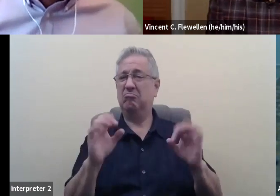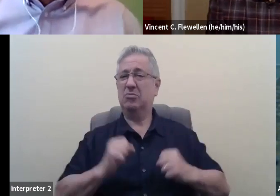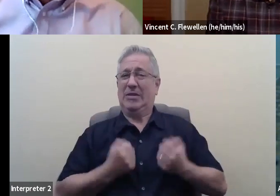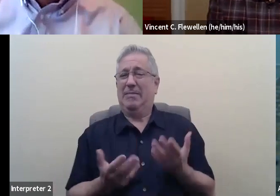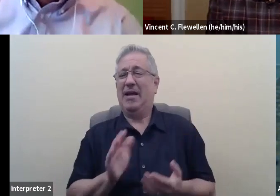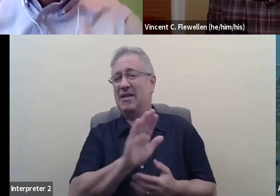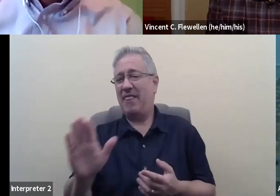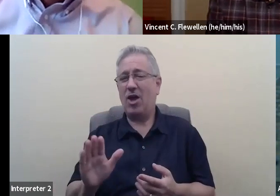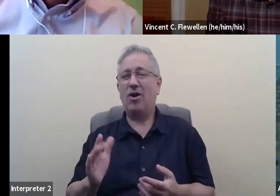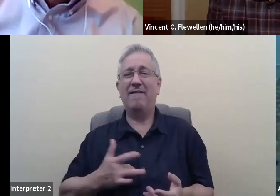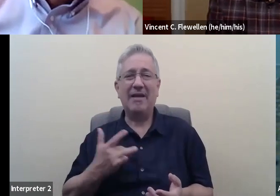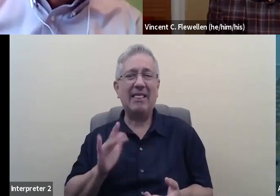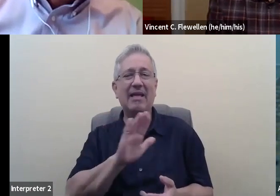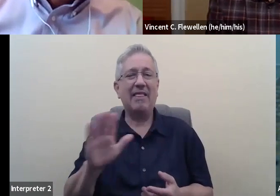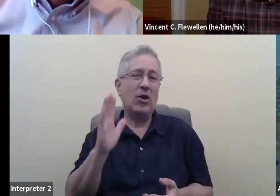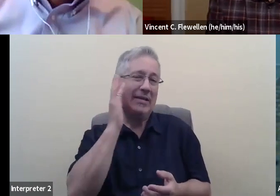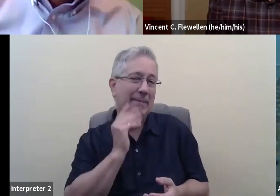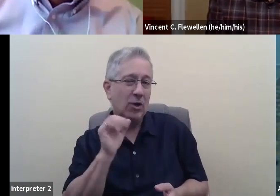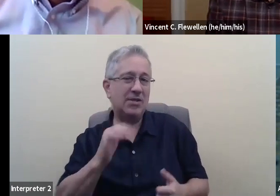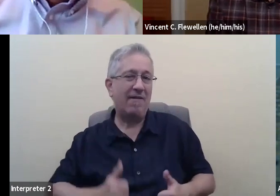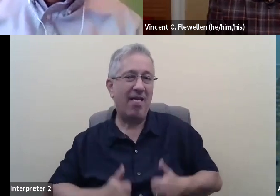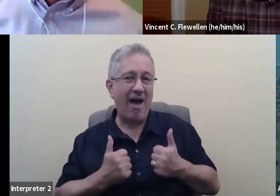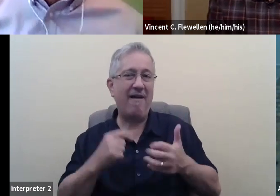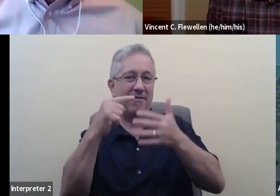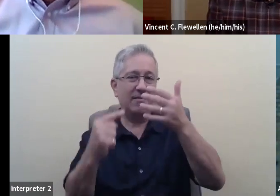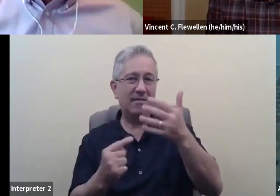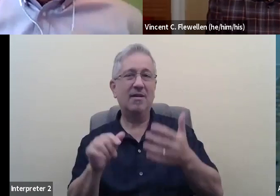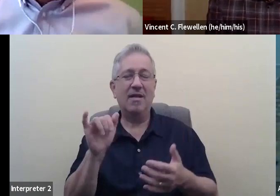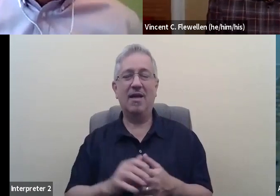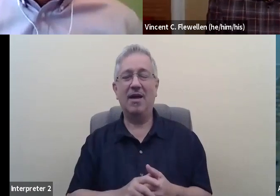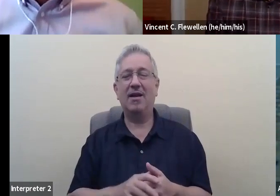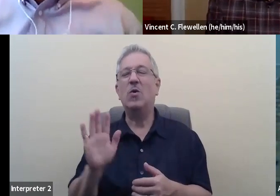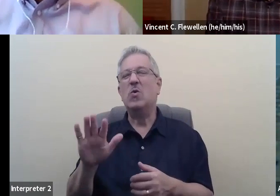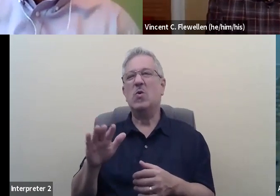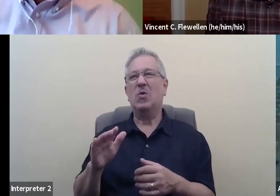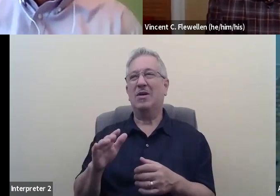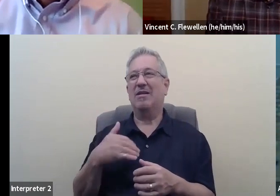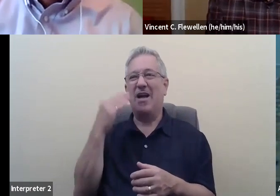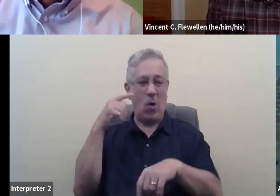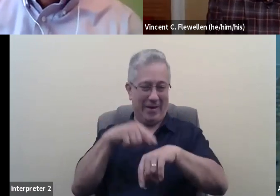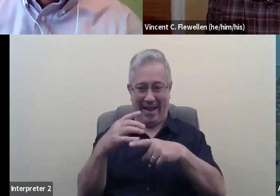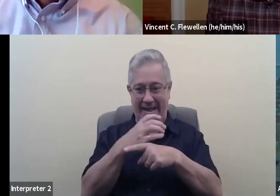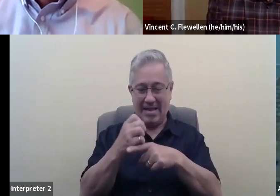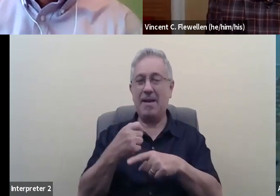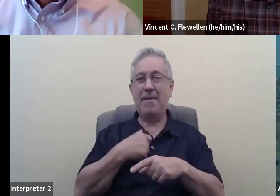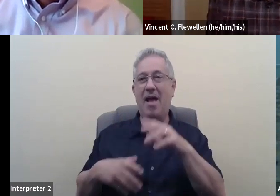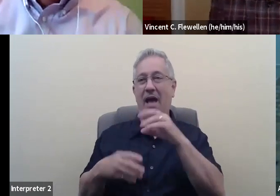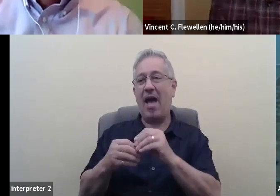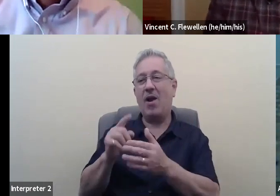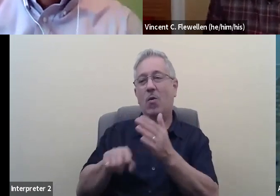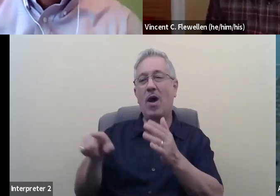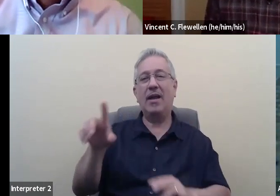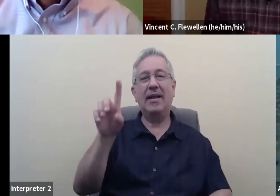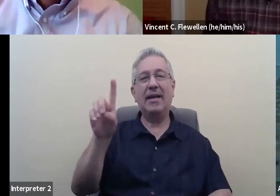wanted to make that point. And really quickly, I know we're almost at time, but that just made me think about it. What Desiree and Vincent were talking about